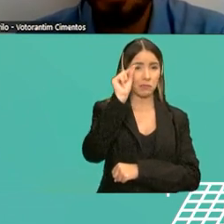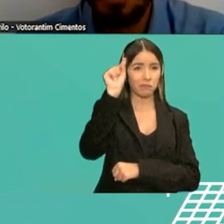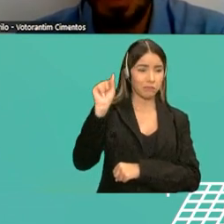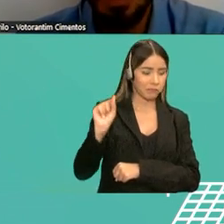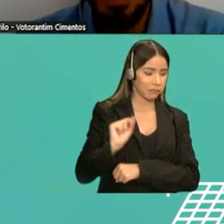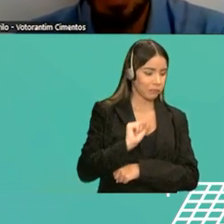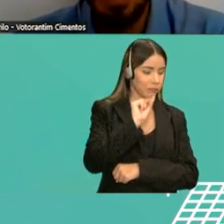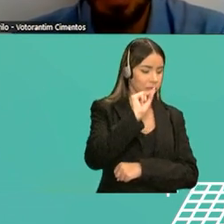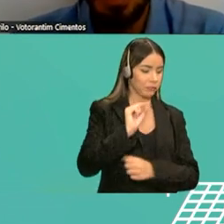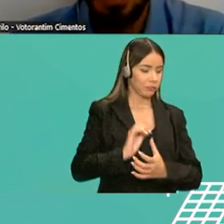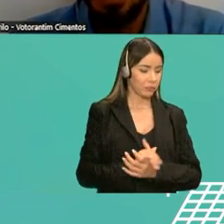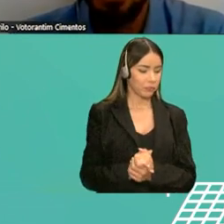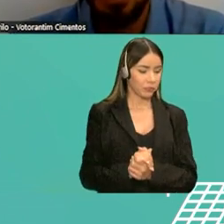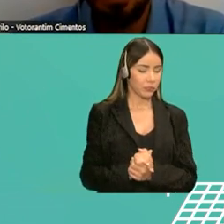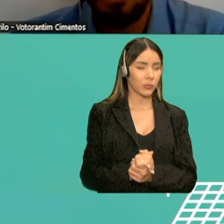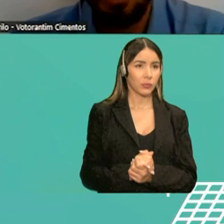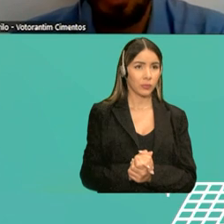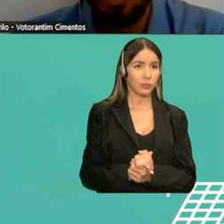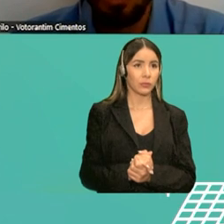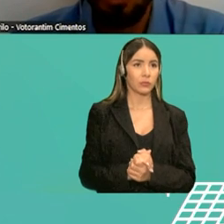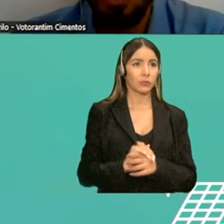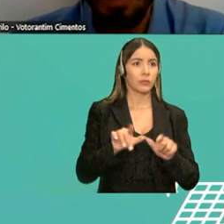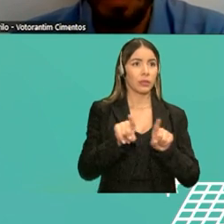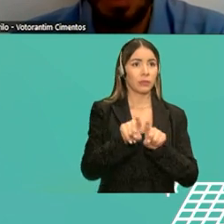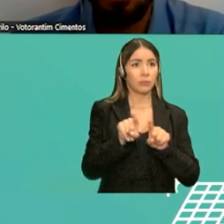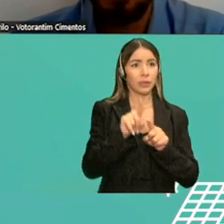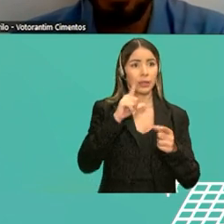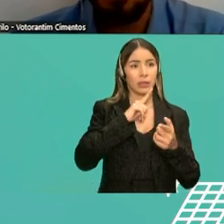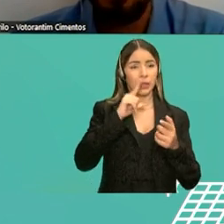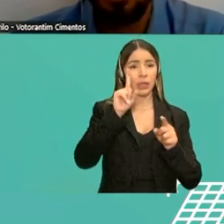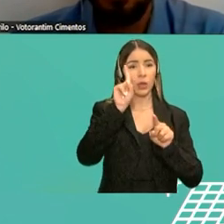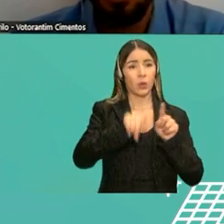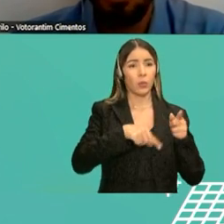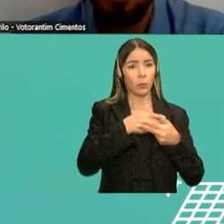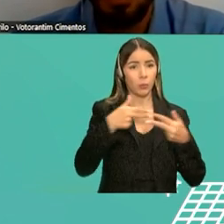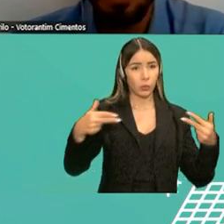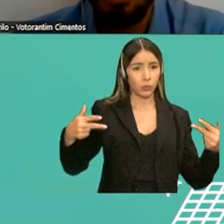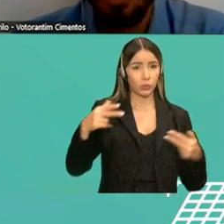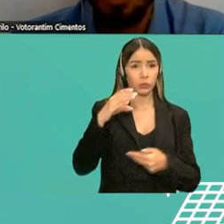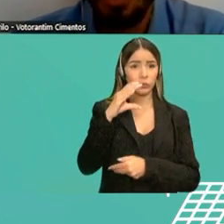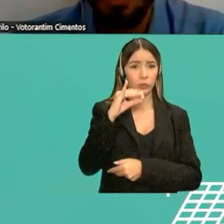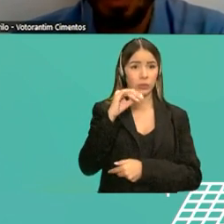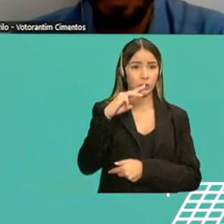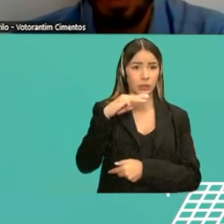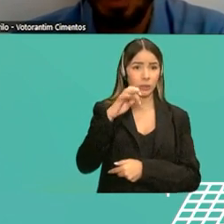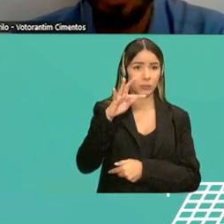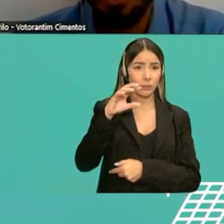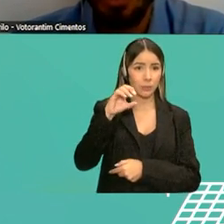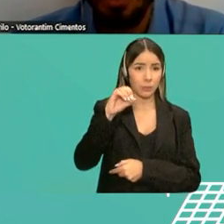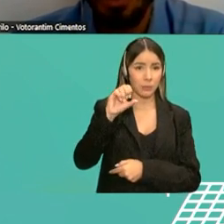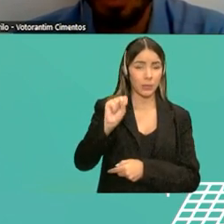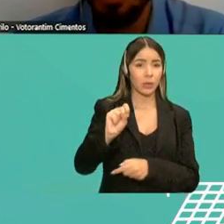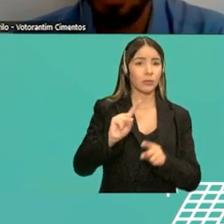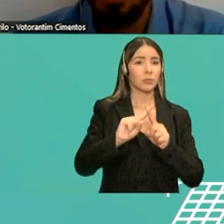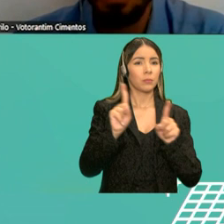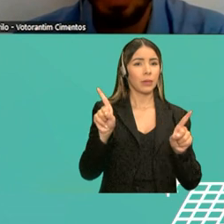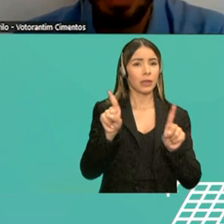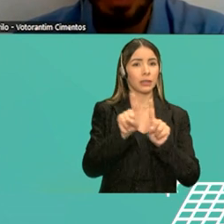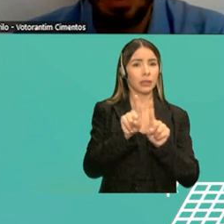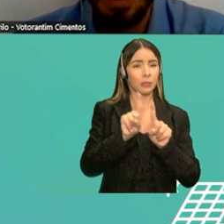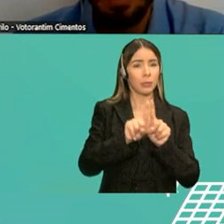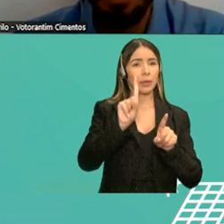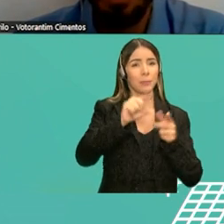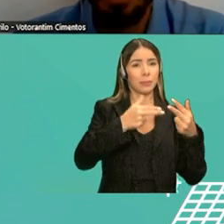others. And we have not only cement as a product, but a comprehensive